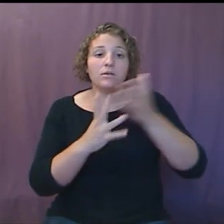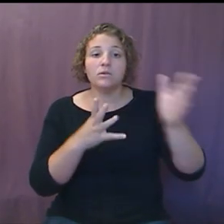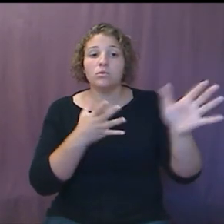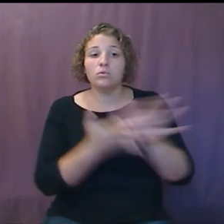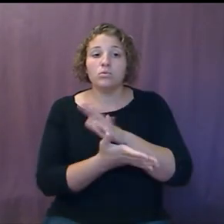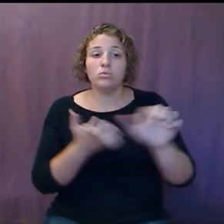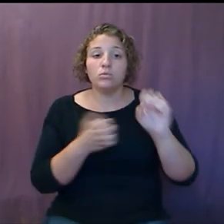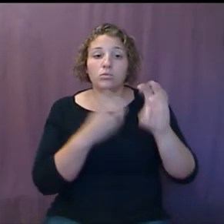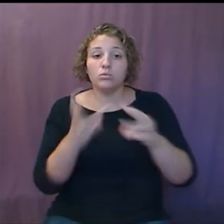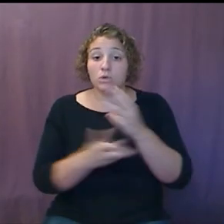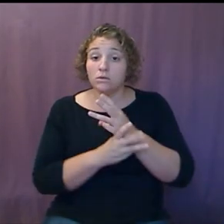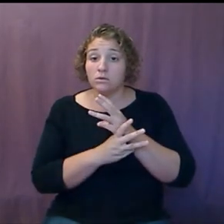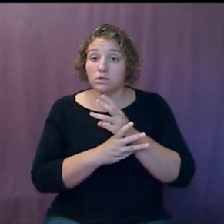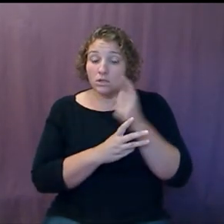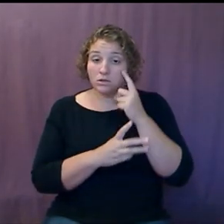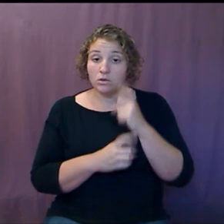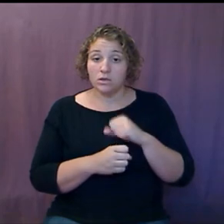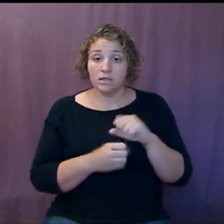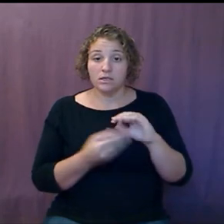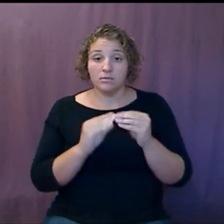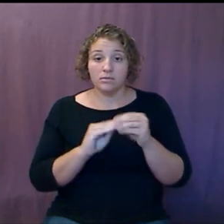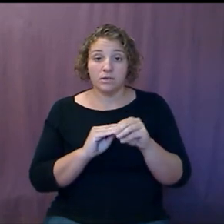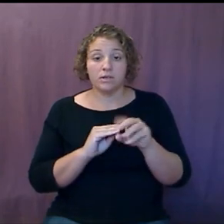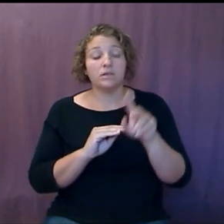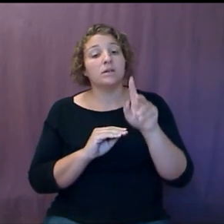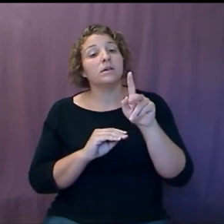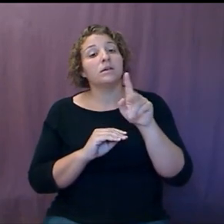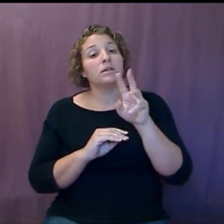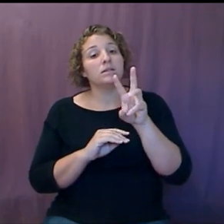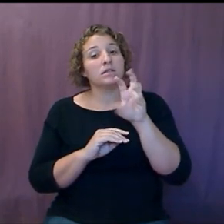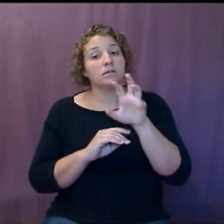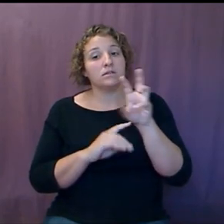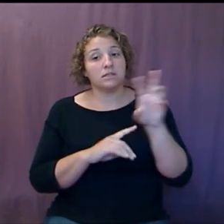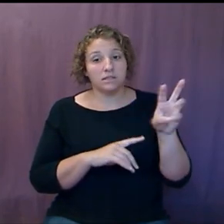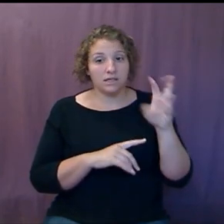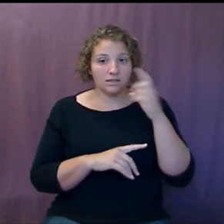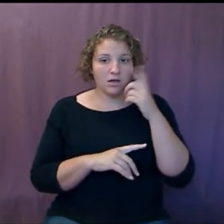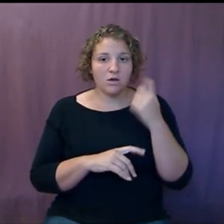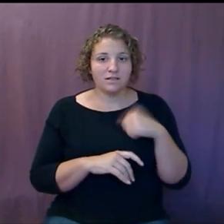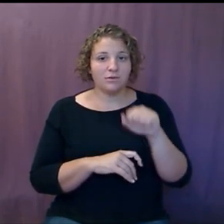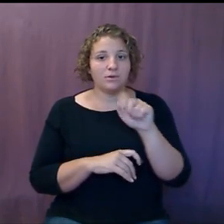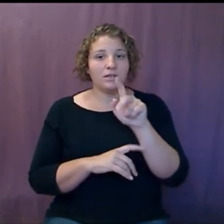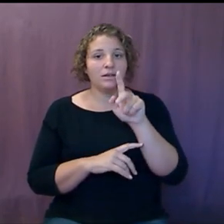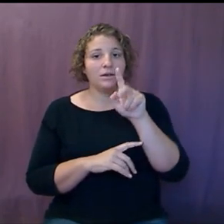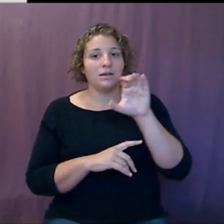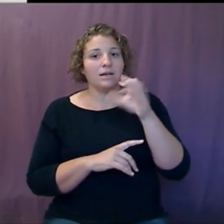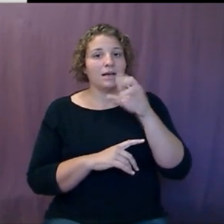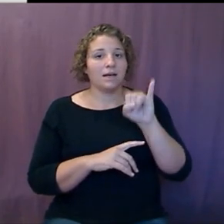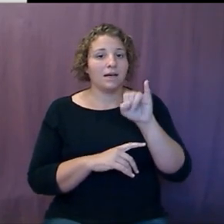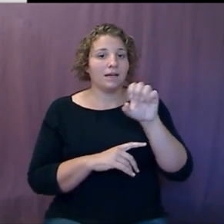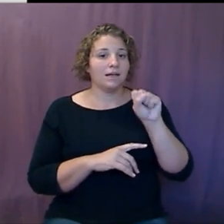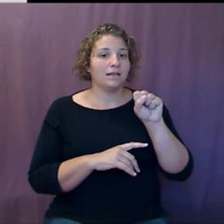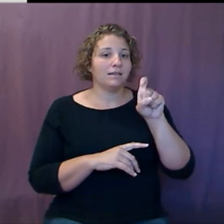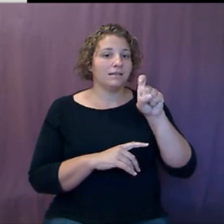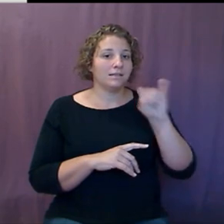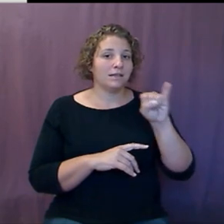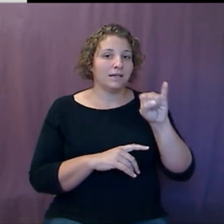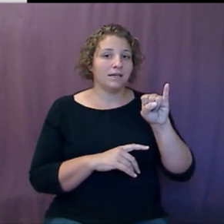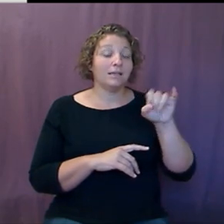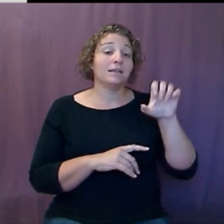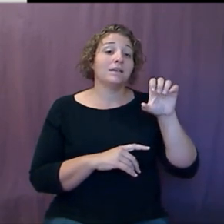666 i decided to go hmm is anybody using chi psi sigma well yes they